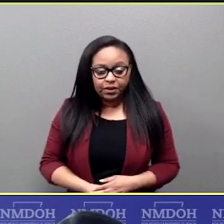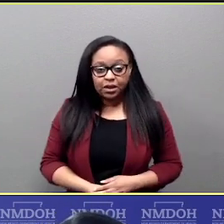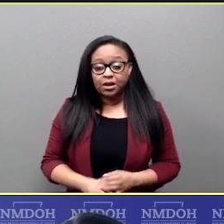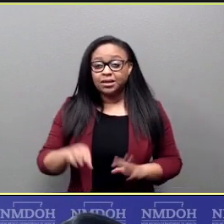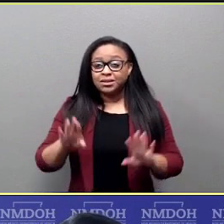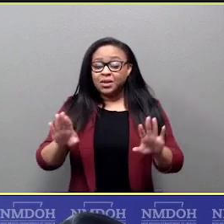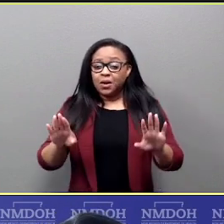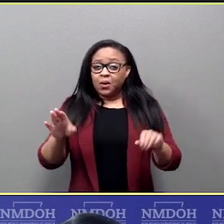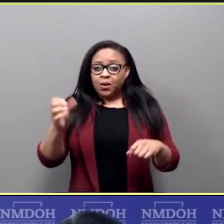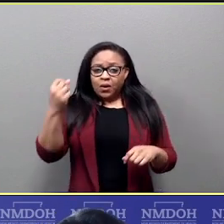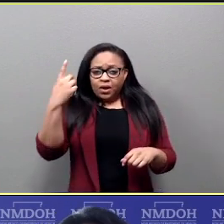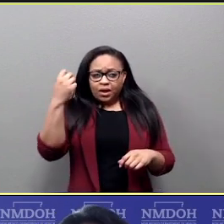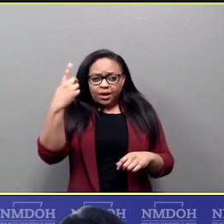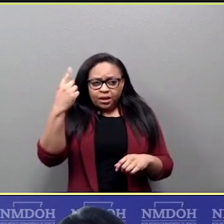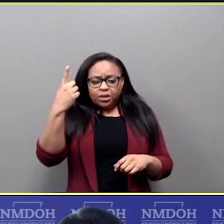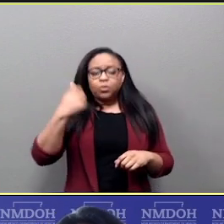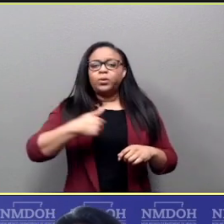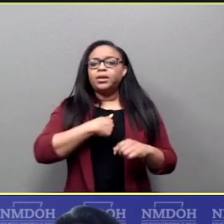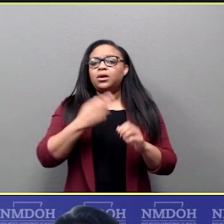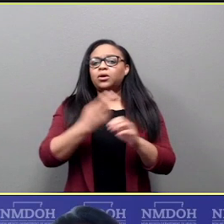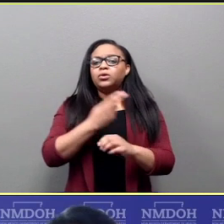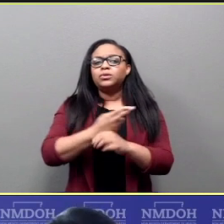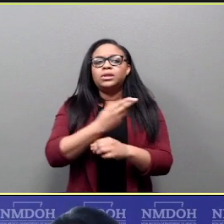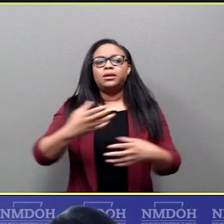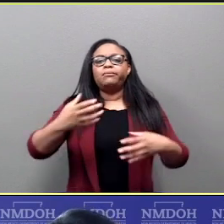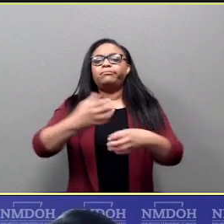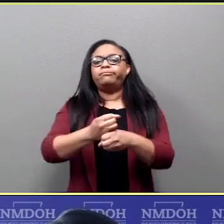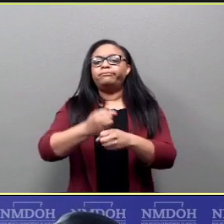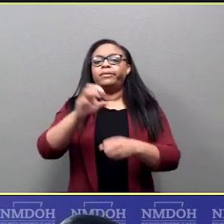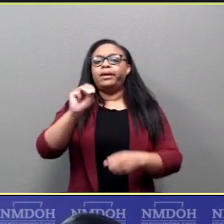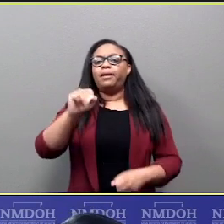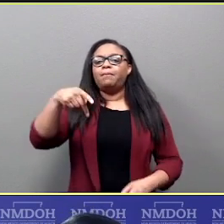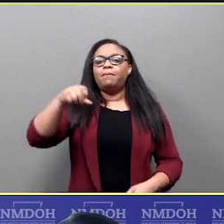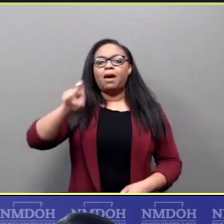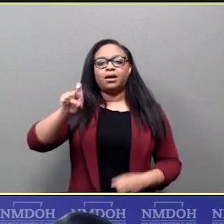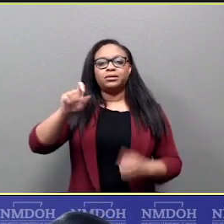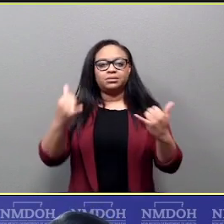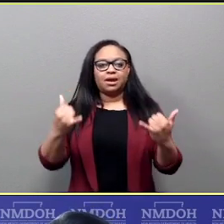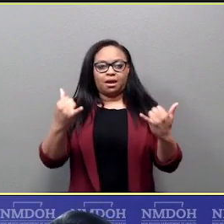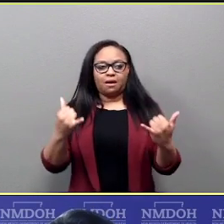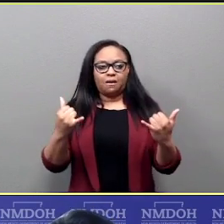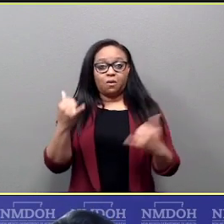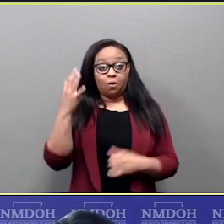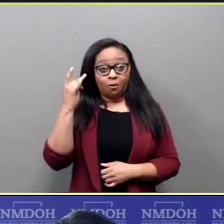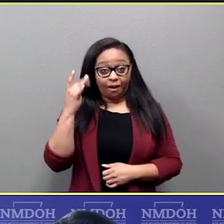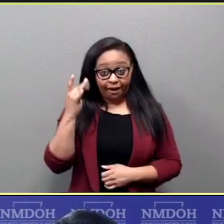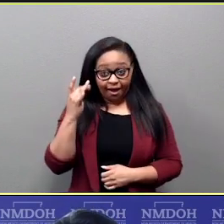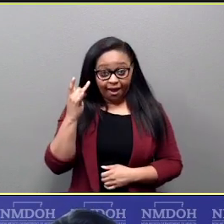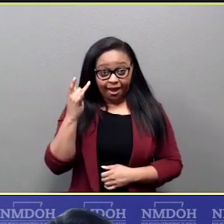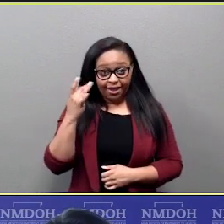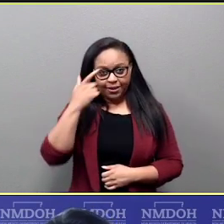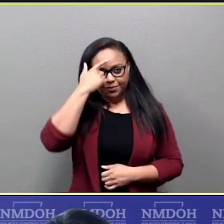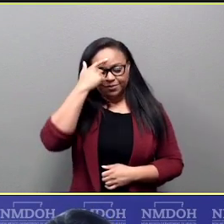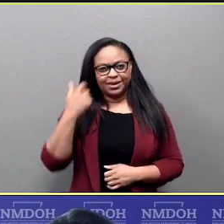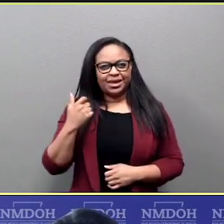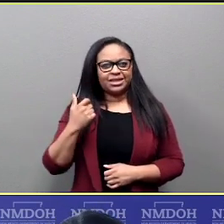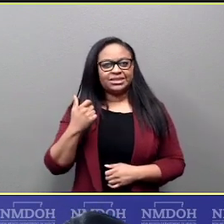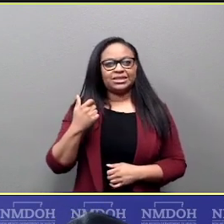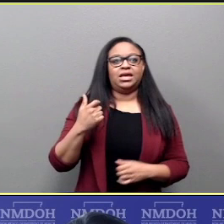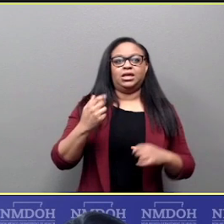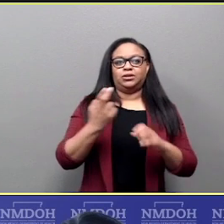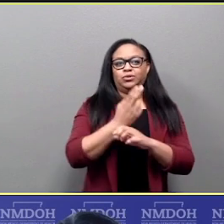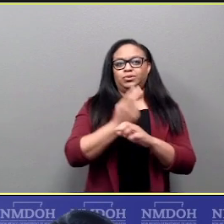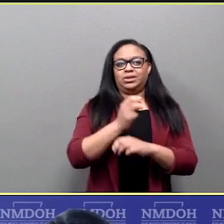with the prior terminology. And these revisions are really aligned with recent changes from the World Health Organization and the